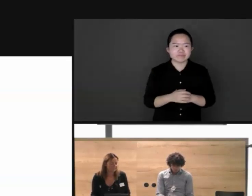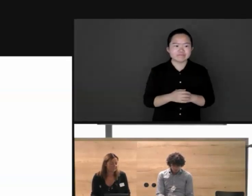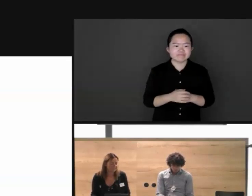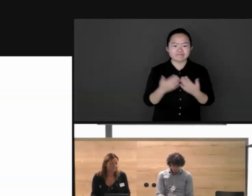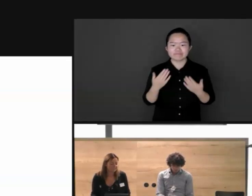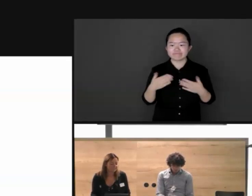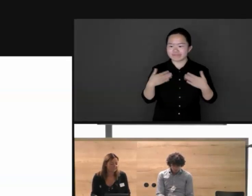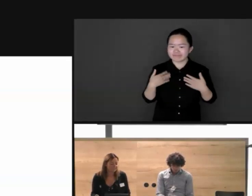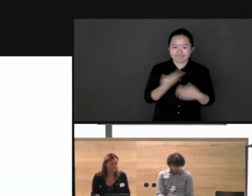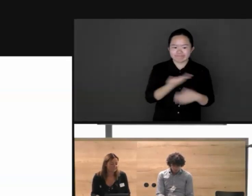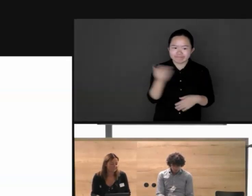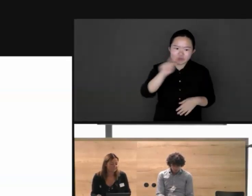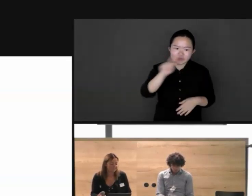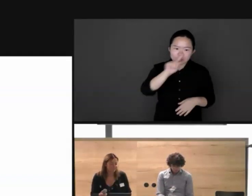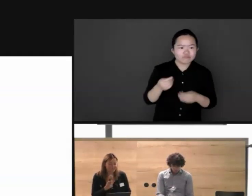Q&A session. Thank you.